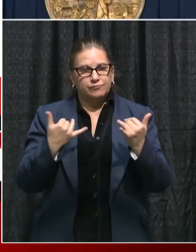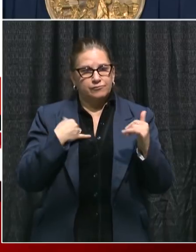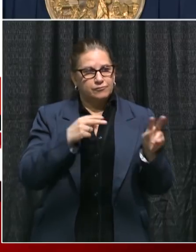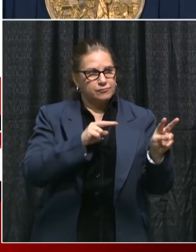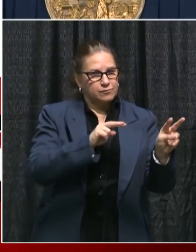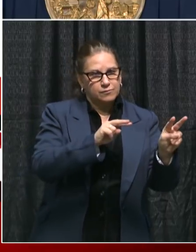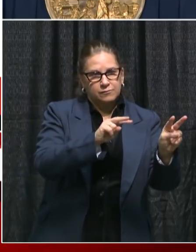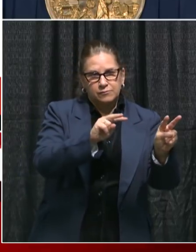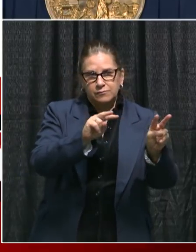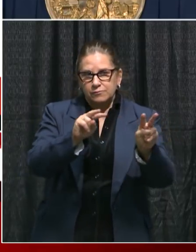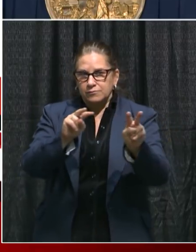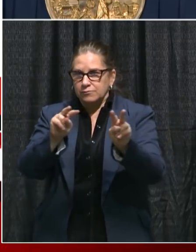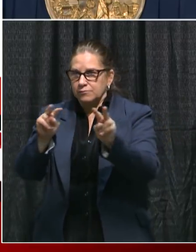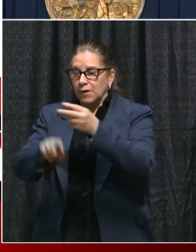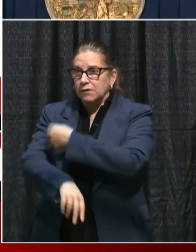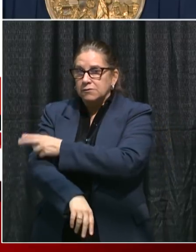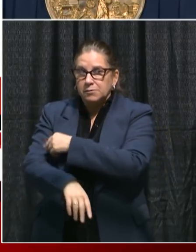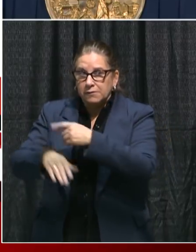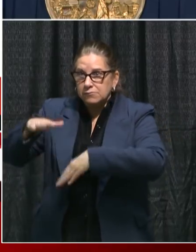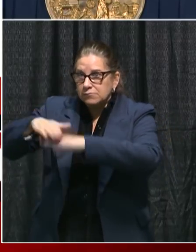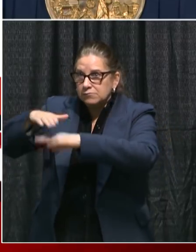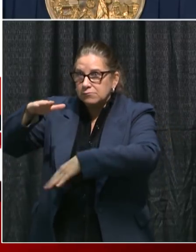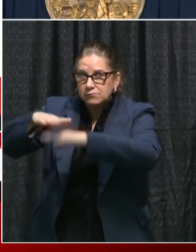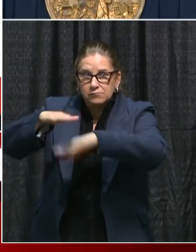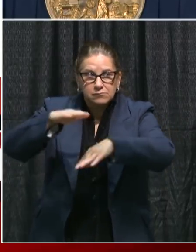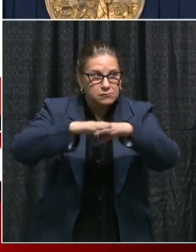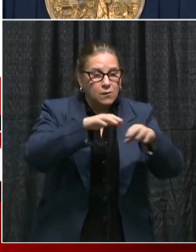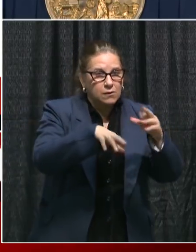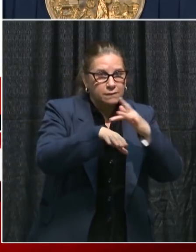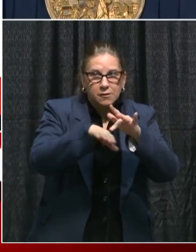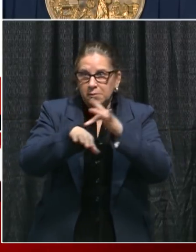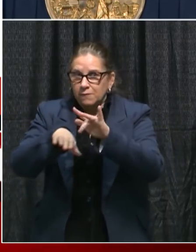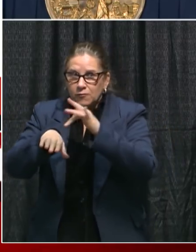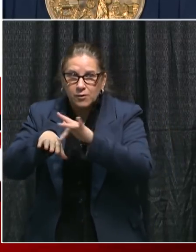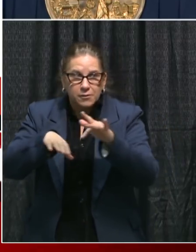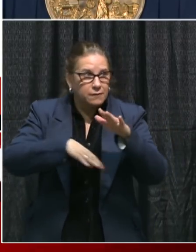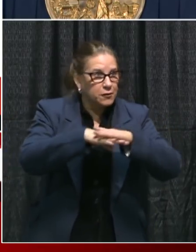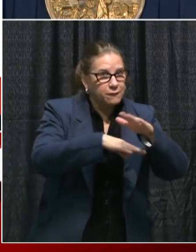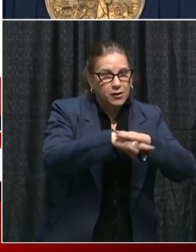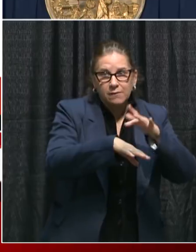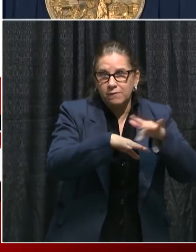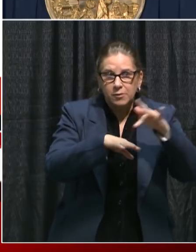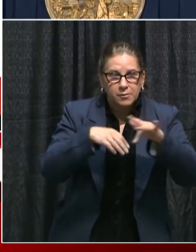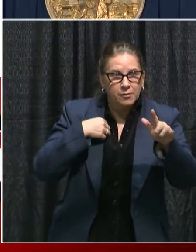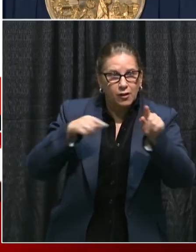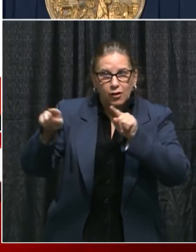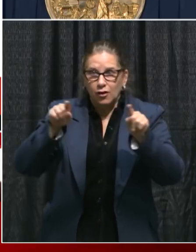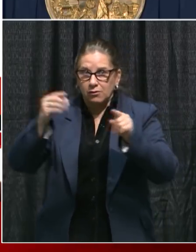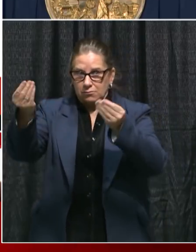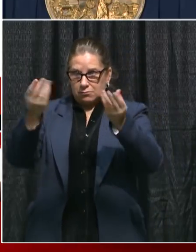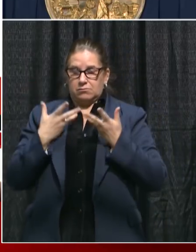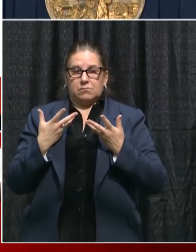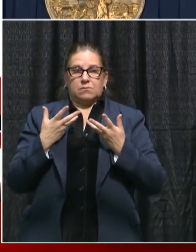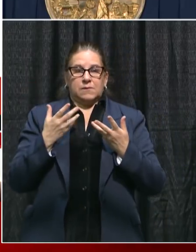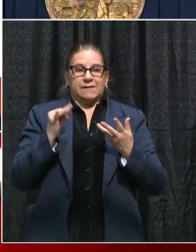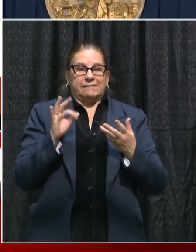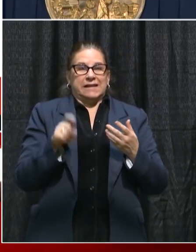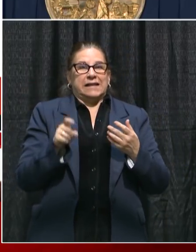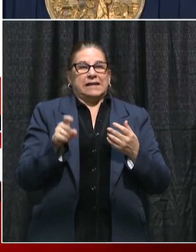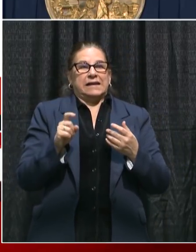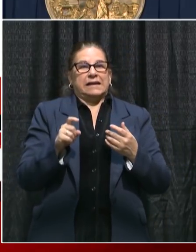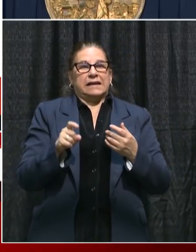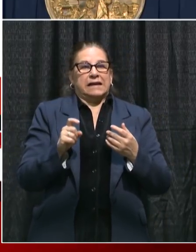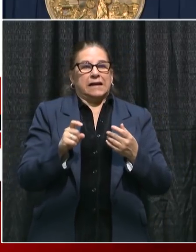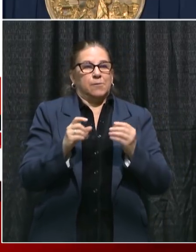very carefully, which will let us know if and when we need to use the excess capacity that you will see